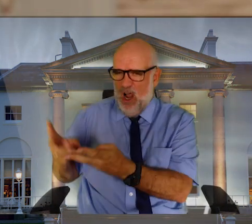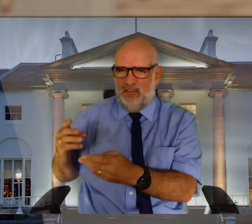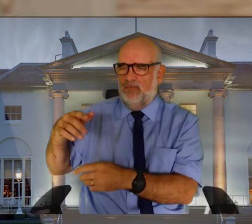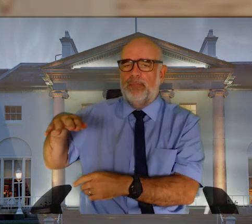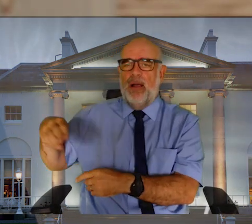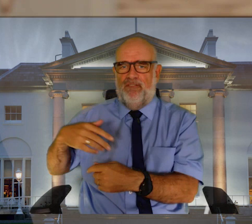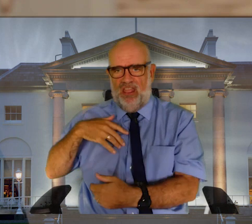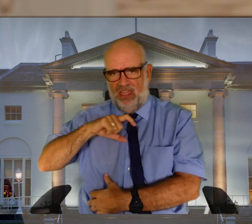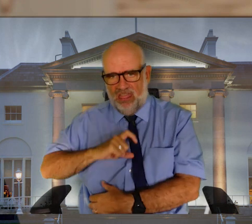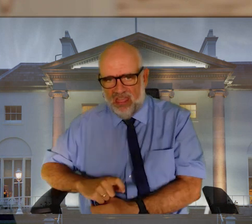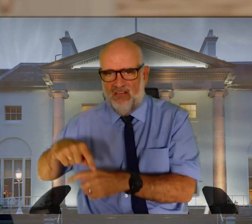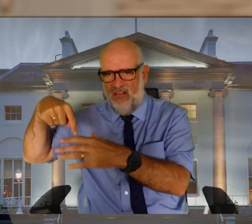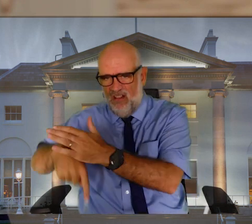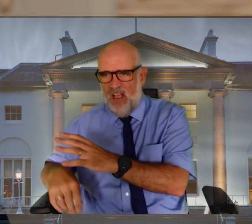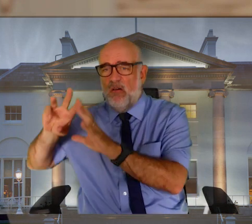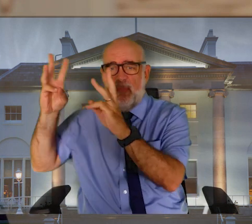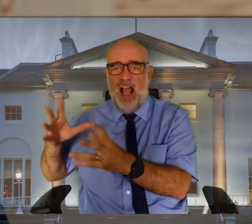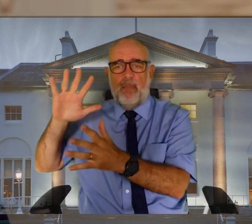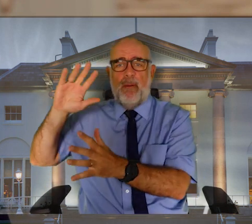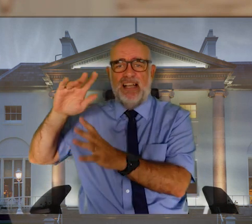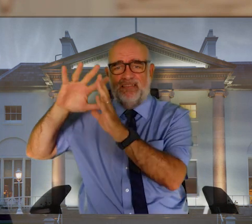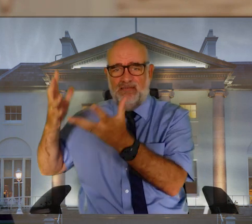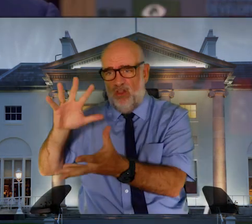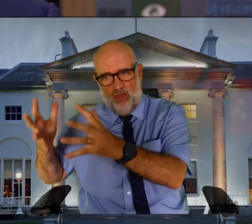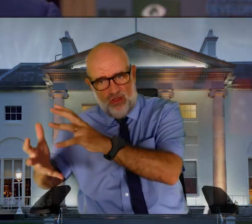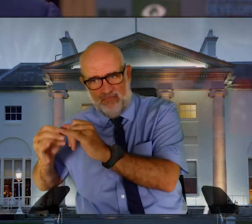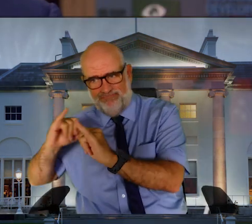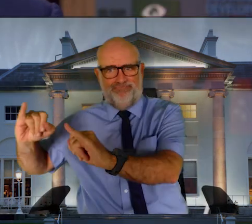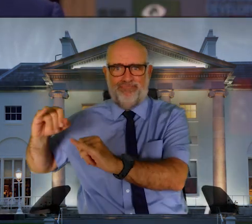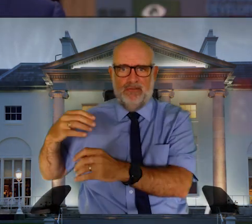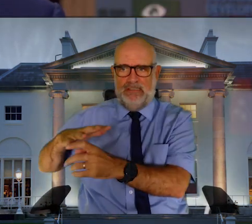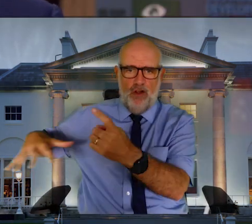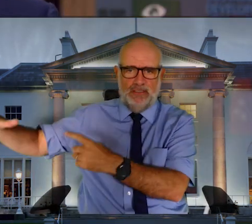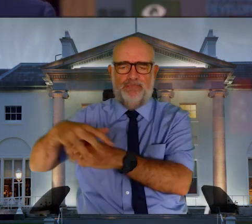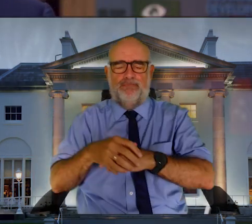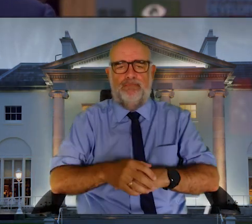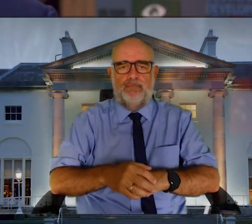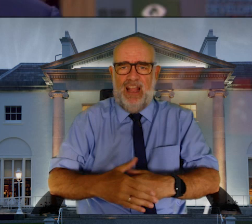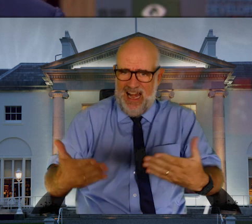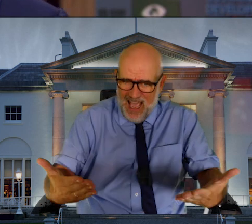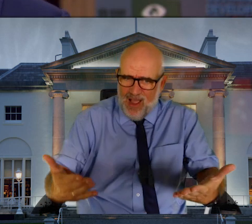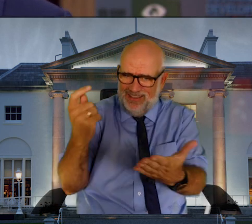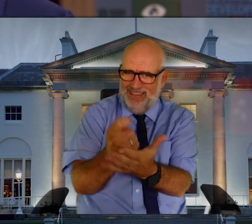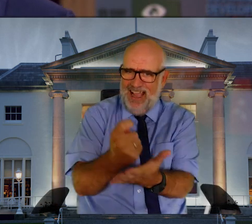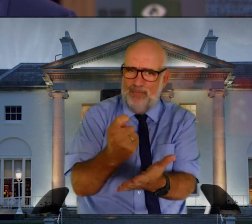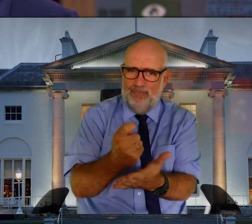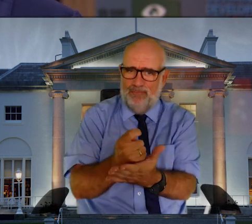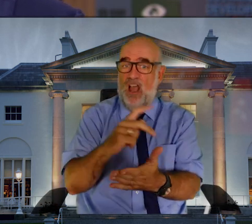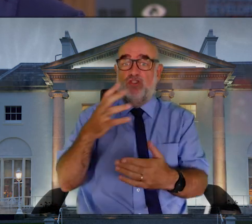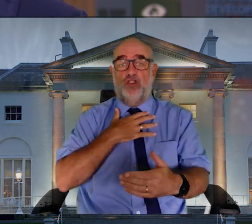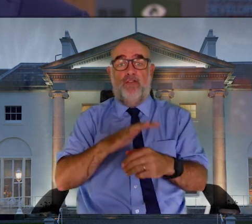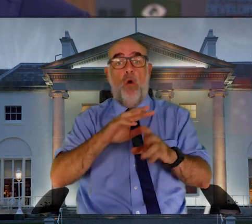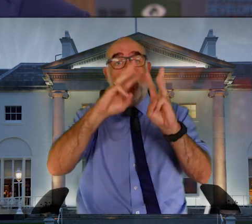brought our planet to a point of ecological catastrophe. Now is the time, not only for all world leaders,